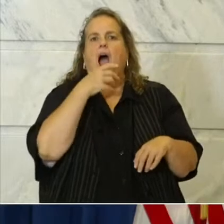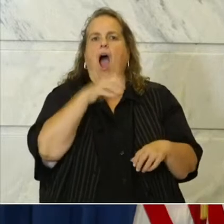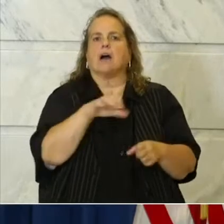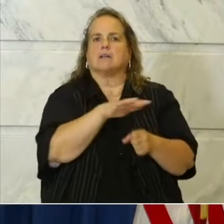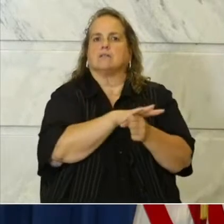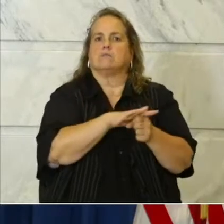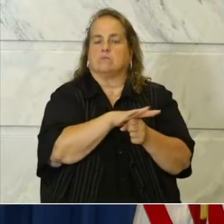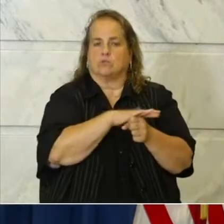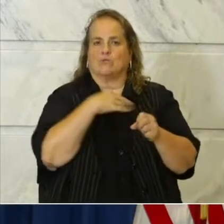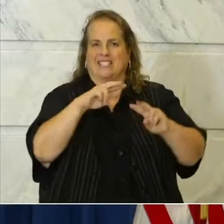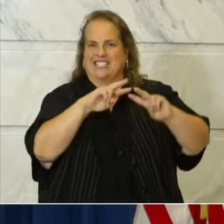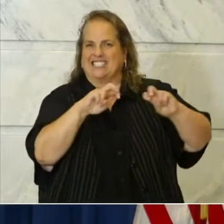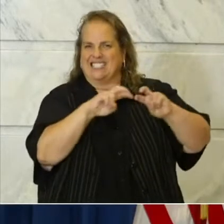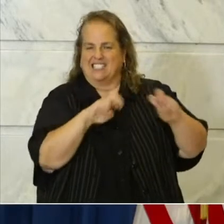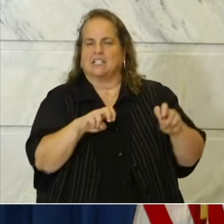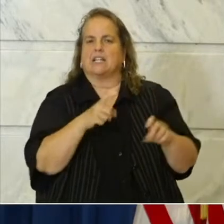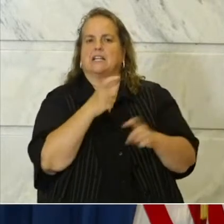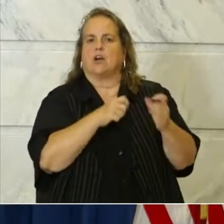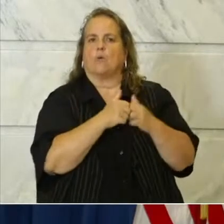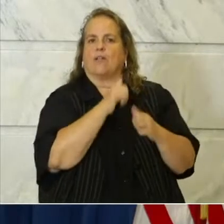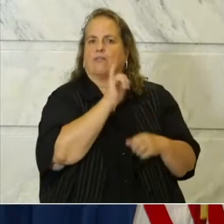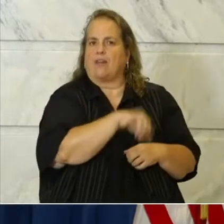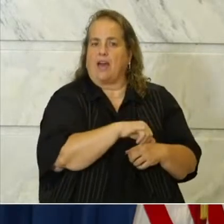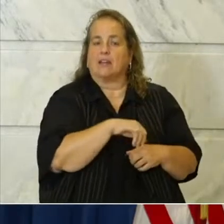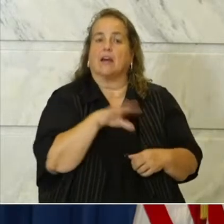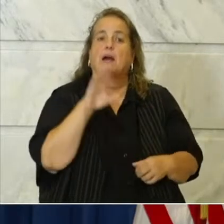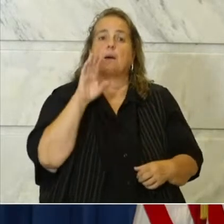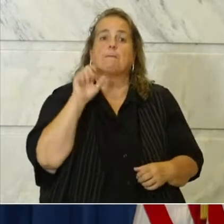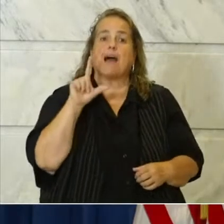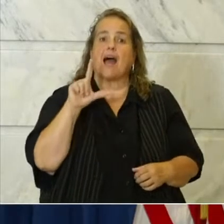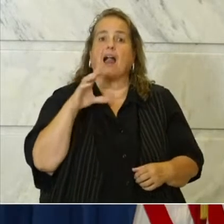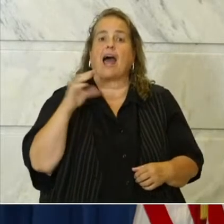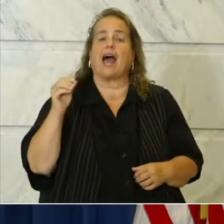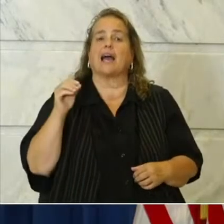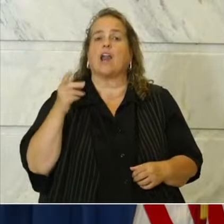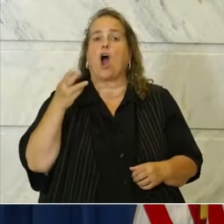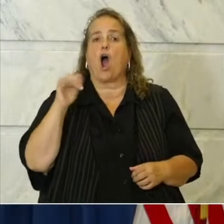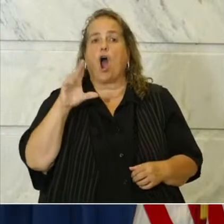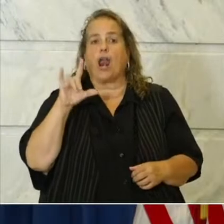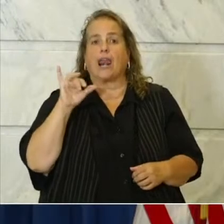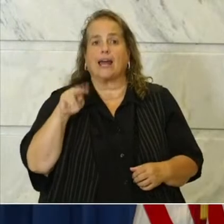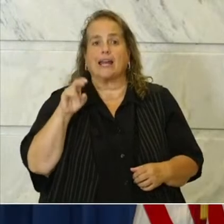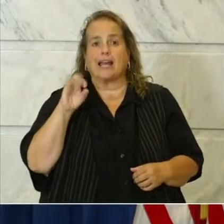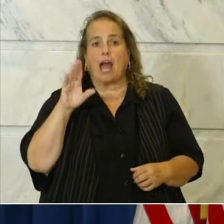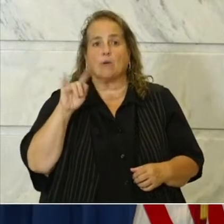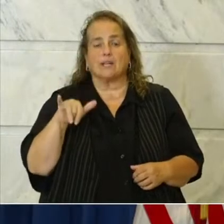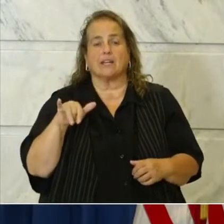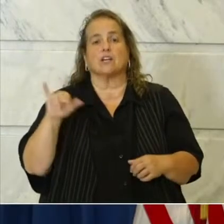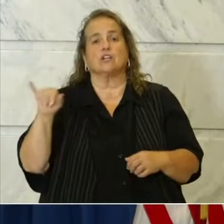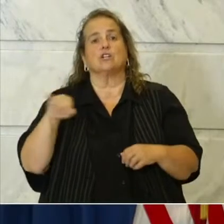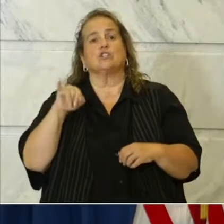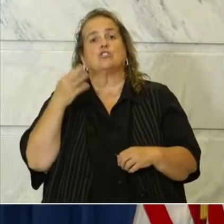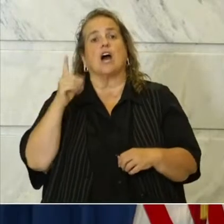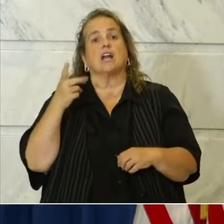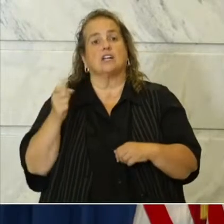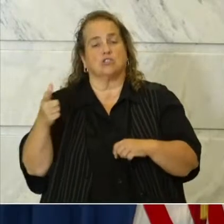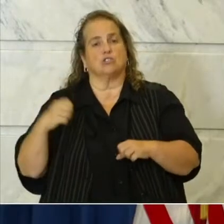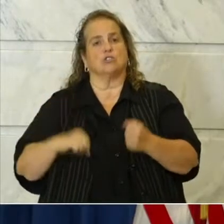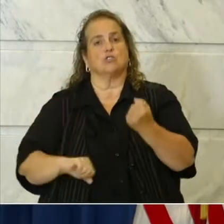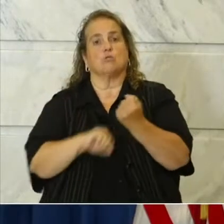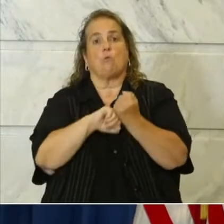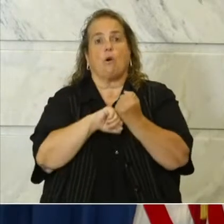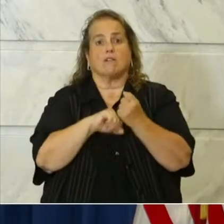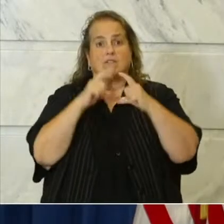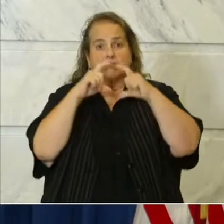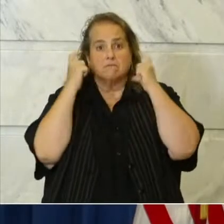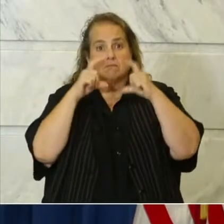and Bell County, both of which county judges support our facial covering requirement, shows you can go